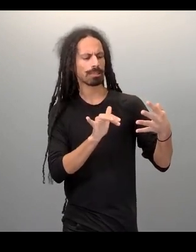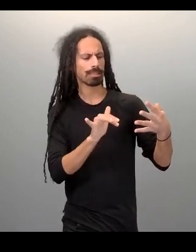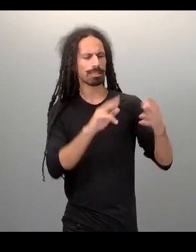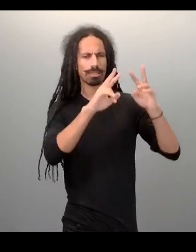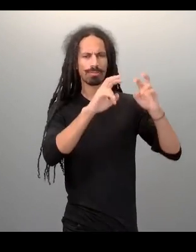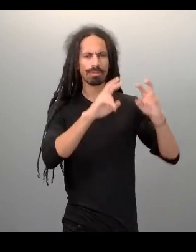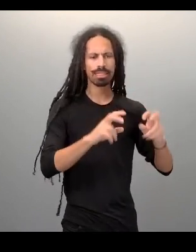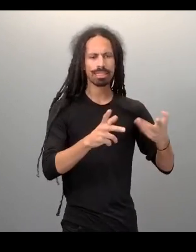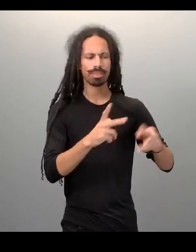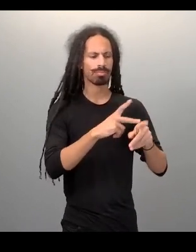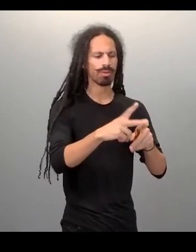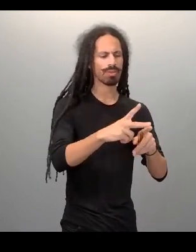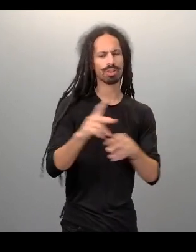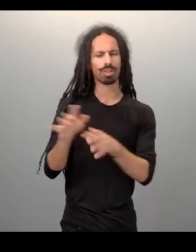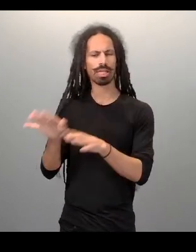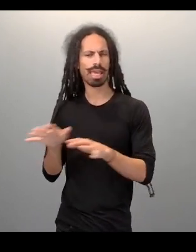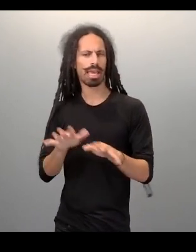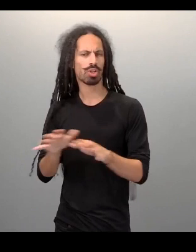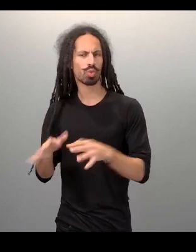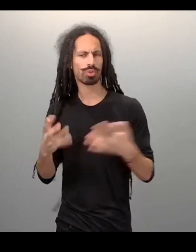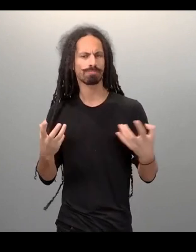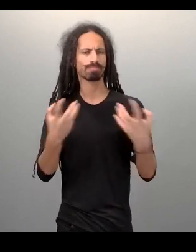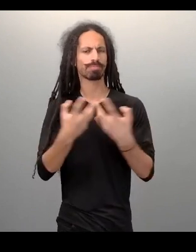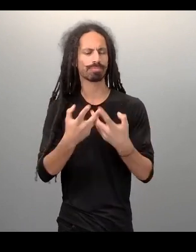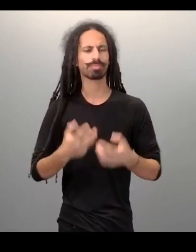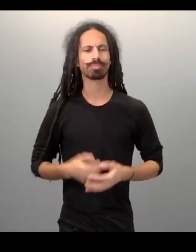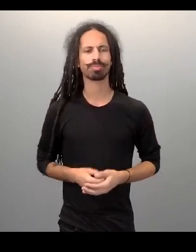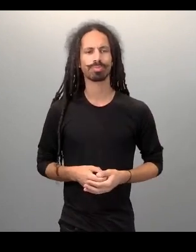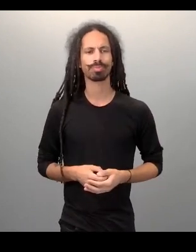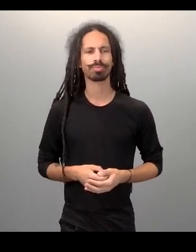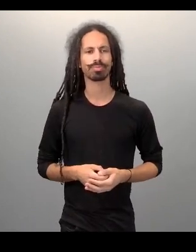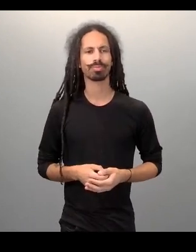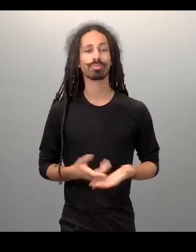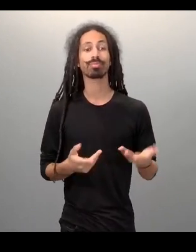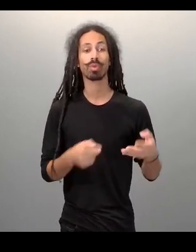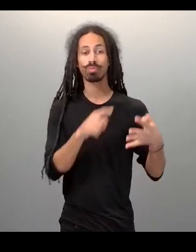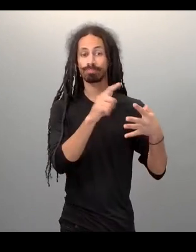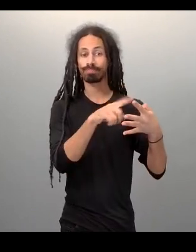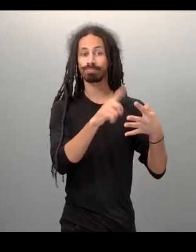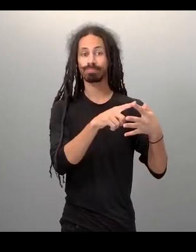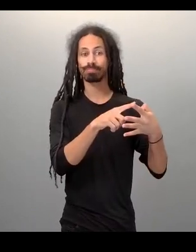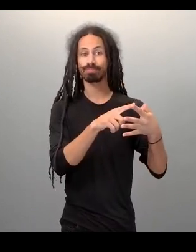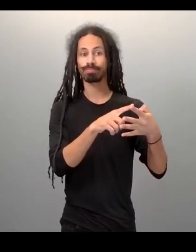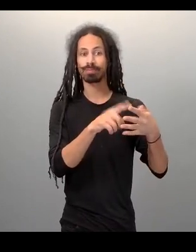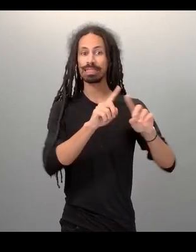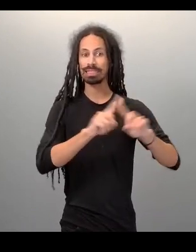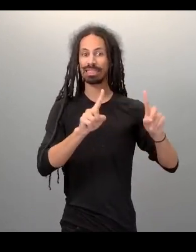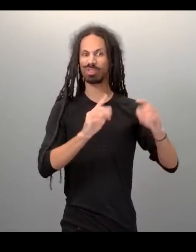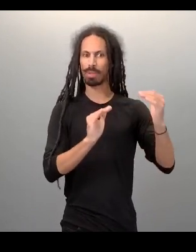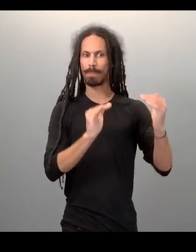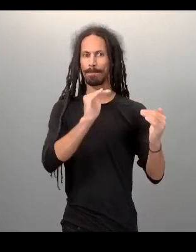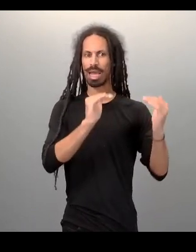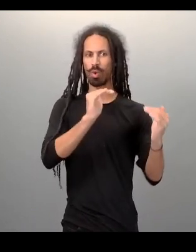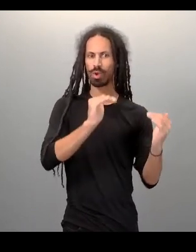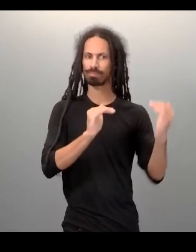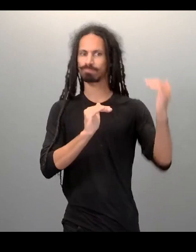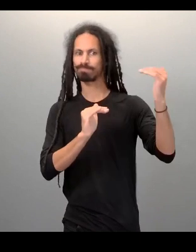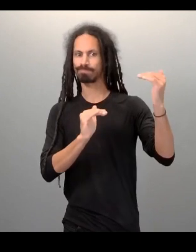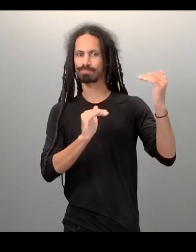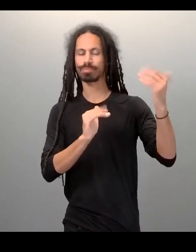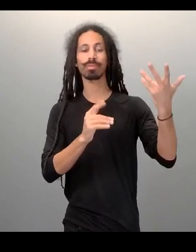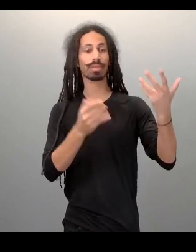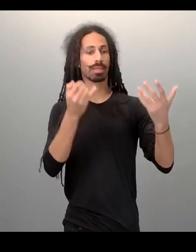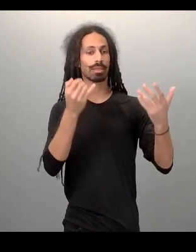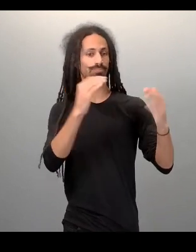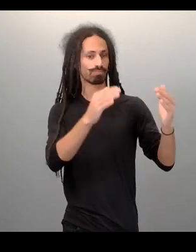or casual email. So if there's a difference in power, if there's a specific situation or